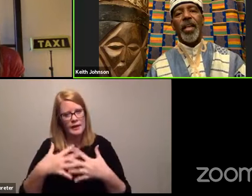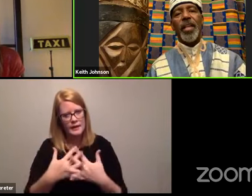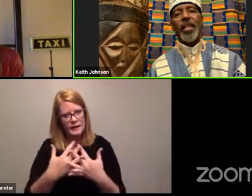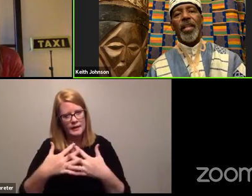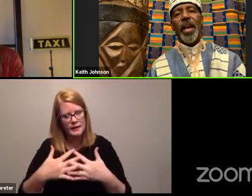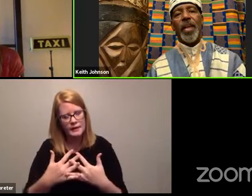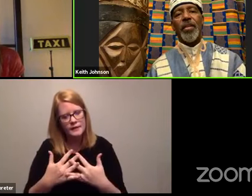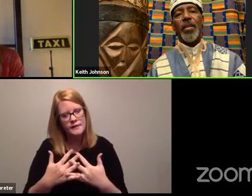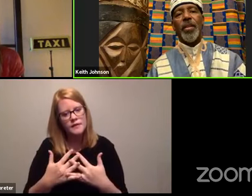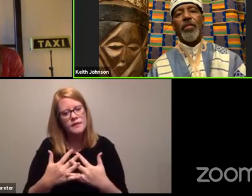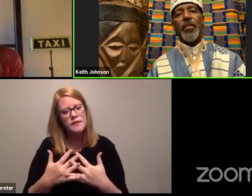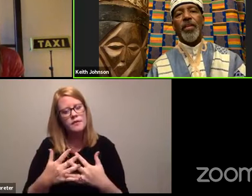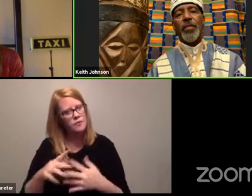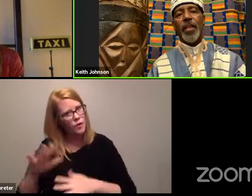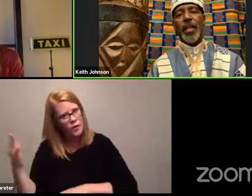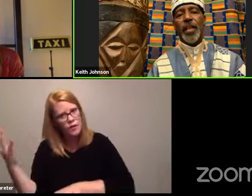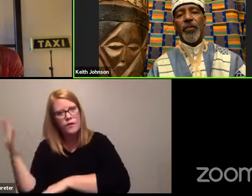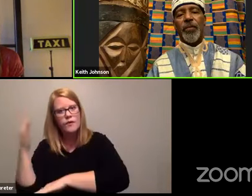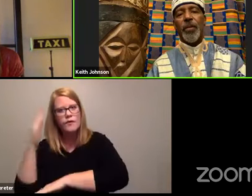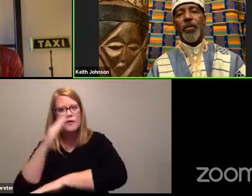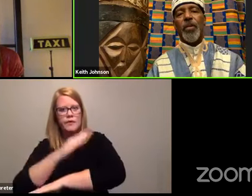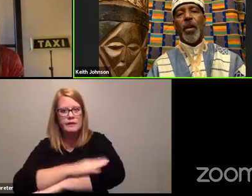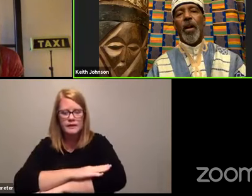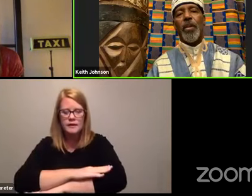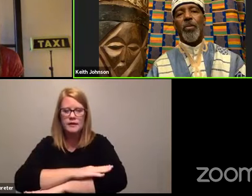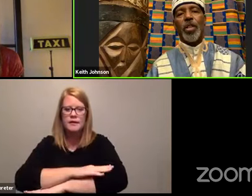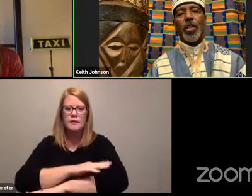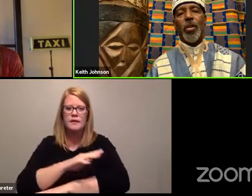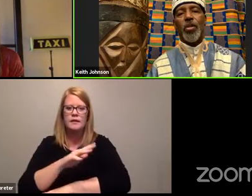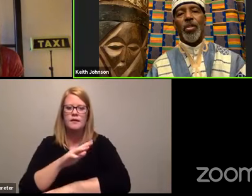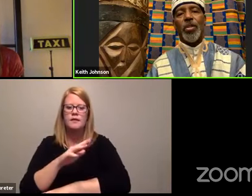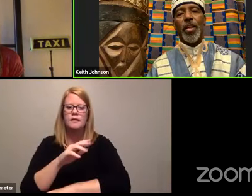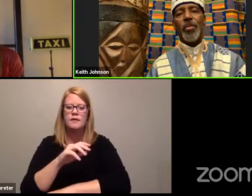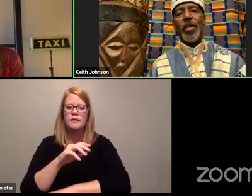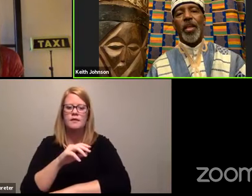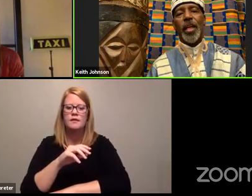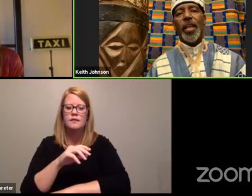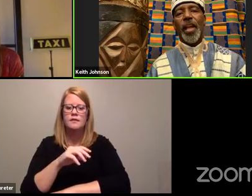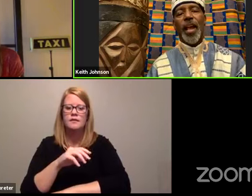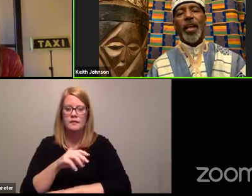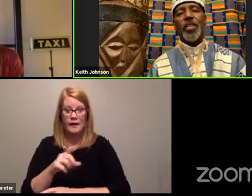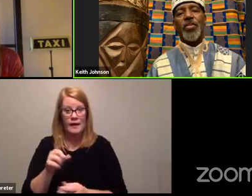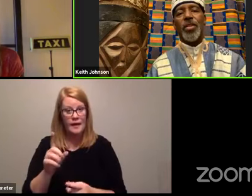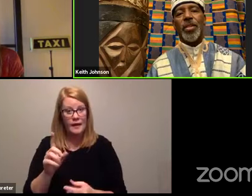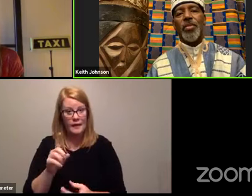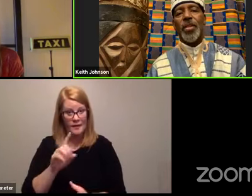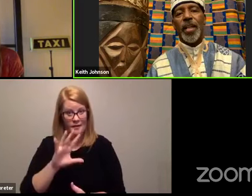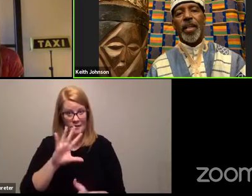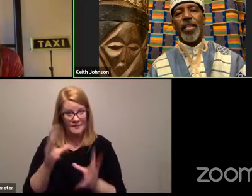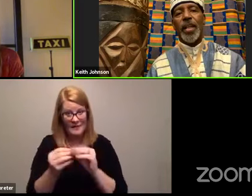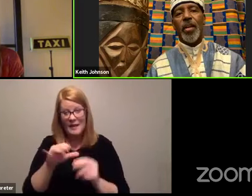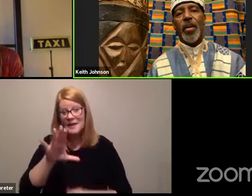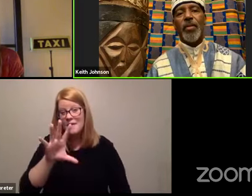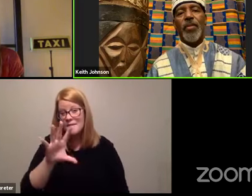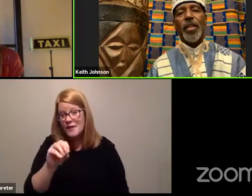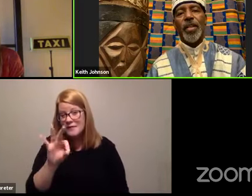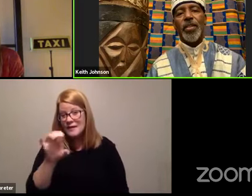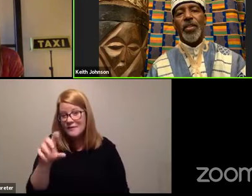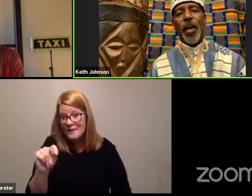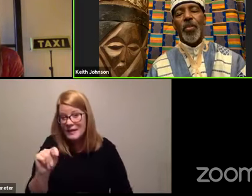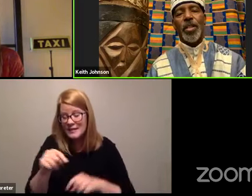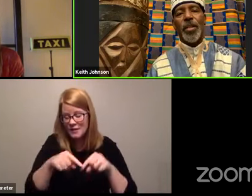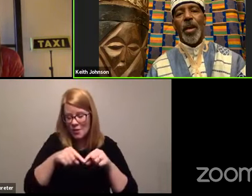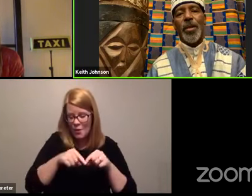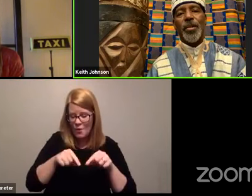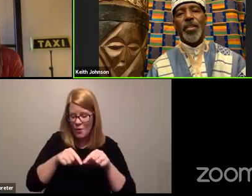evening, that 50 foot of cloth was close to them and they had strips of the kente cloth.